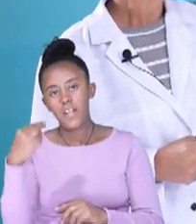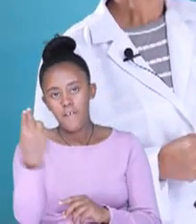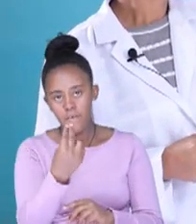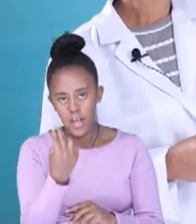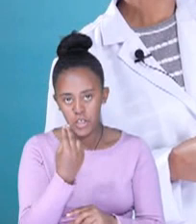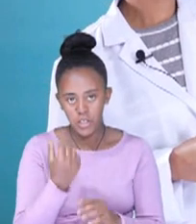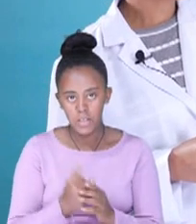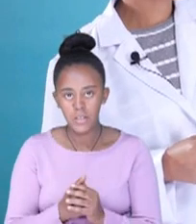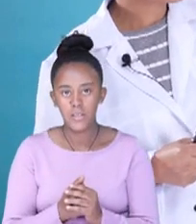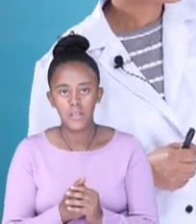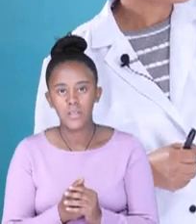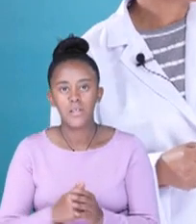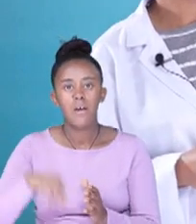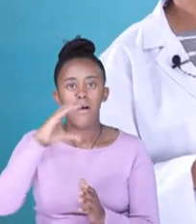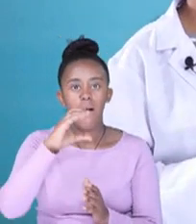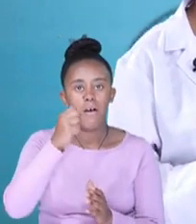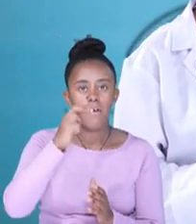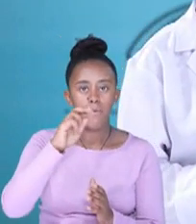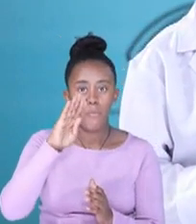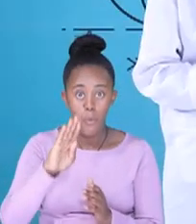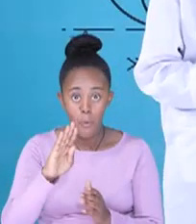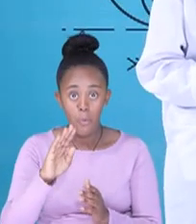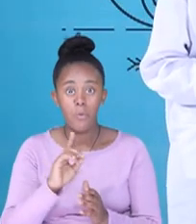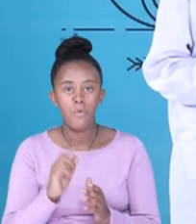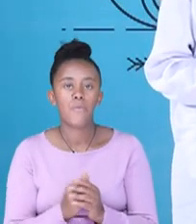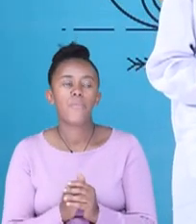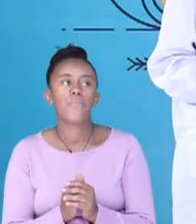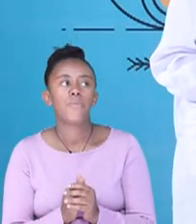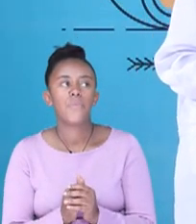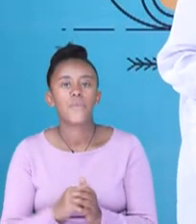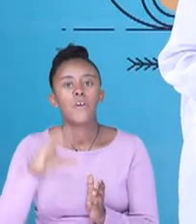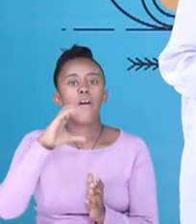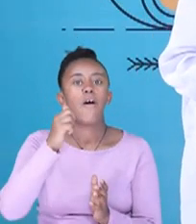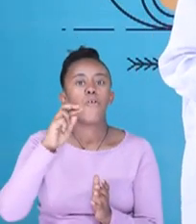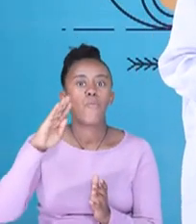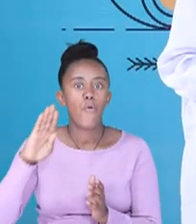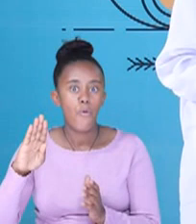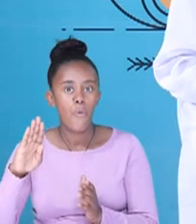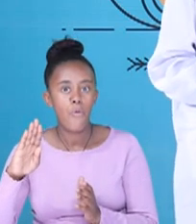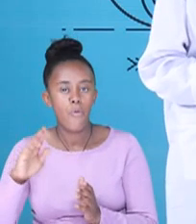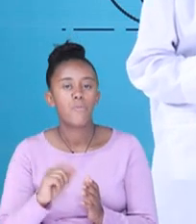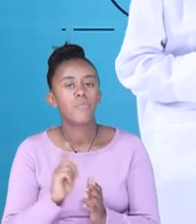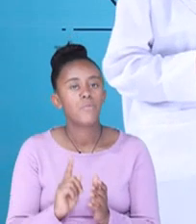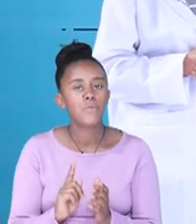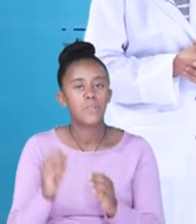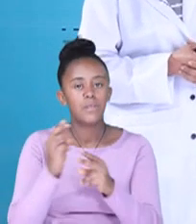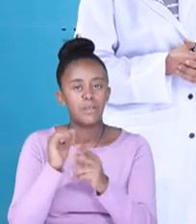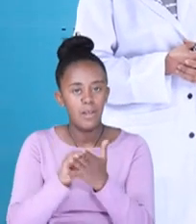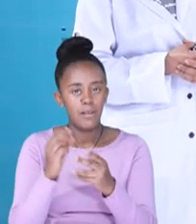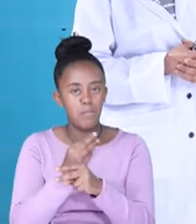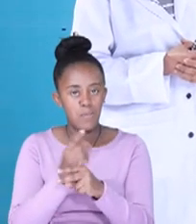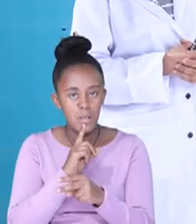function. Carbohydrates, as you see here, these are carbohydrate molecules that make